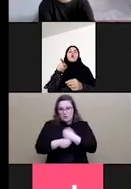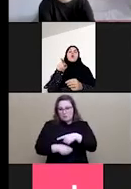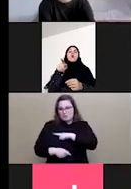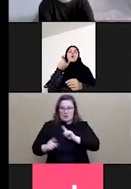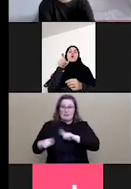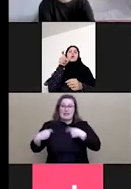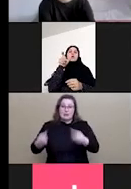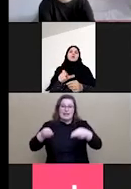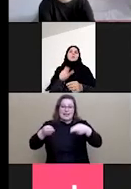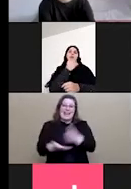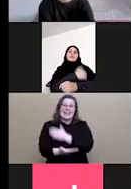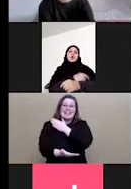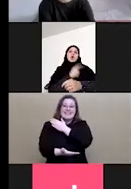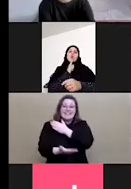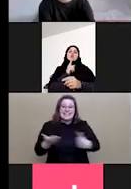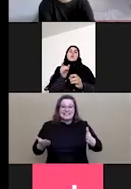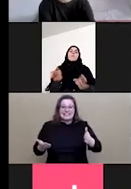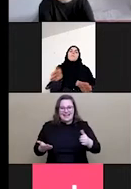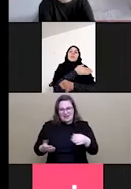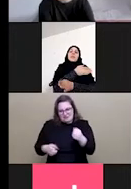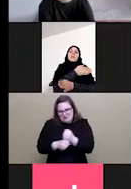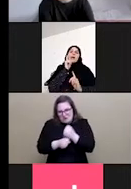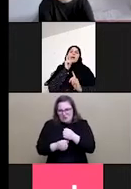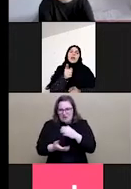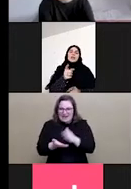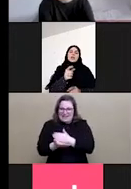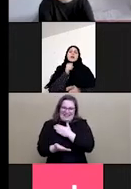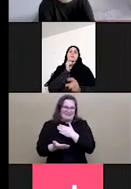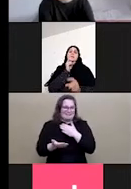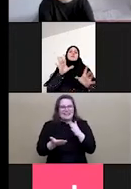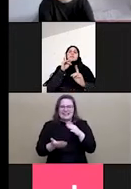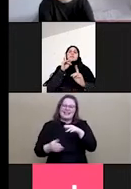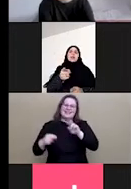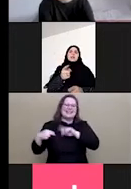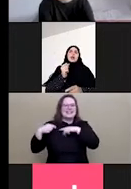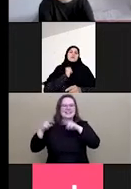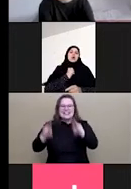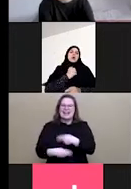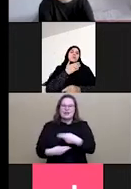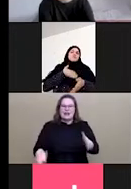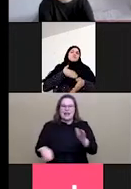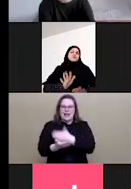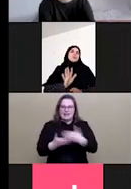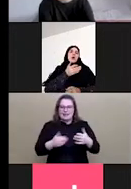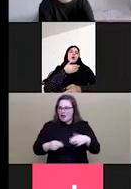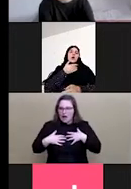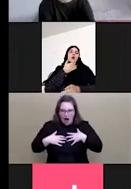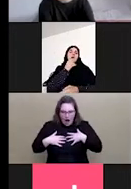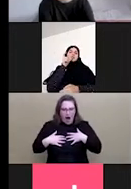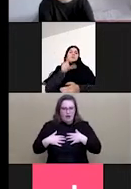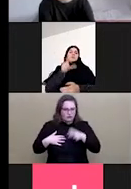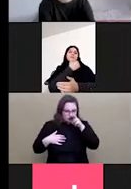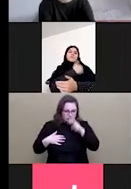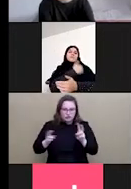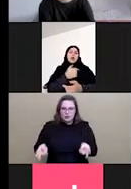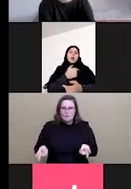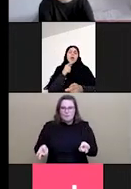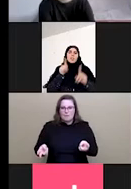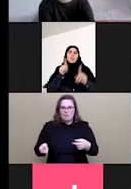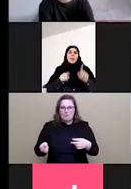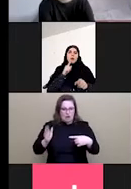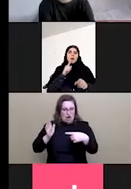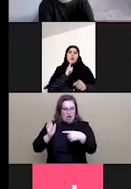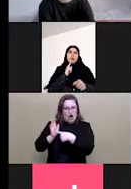it in transitional justice context, it appears that the